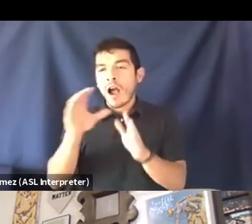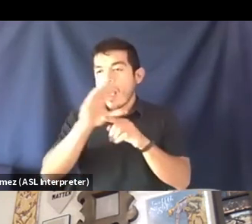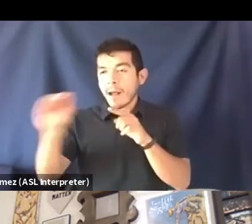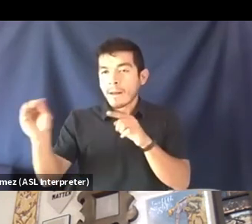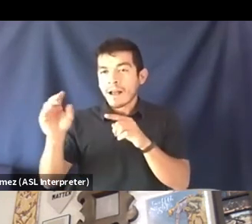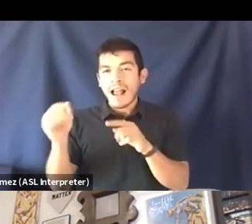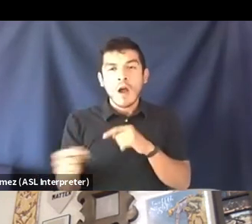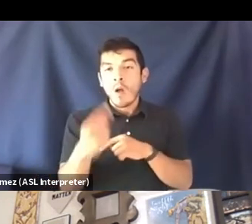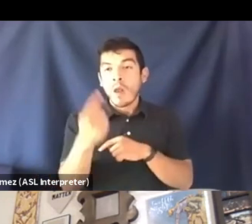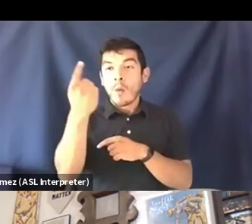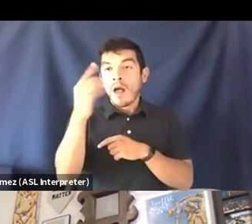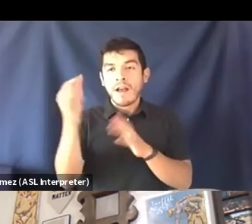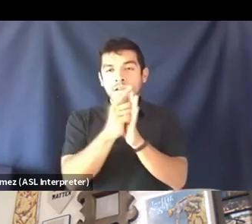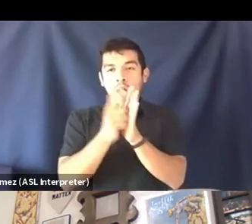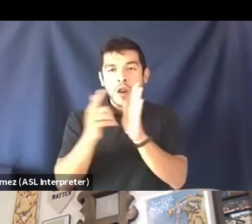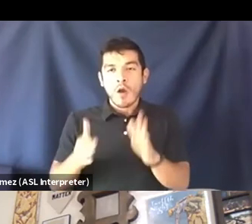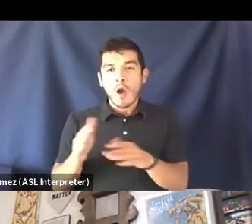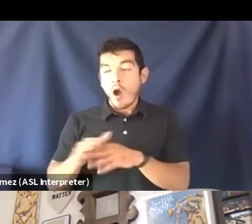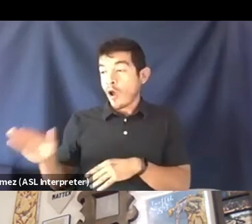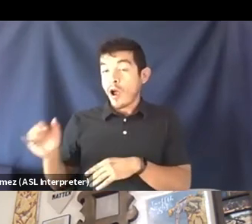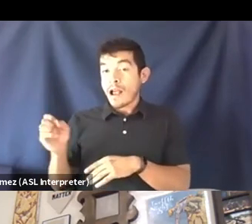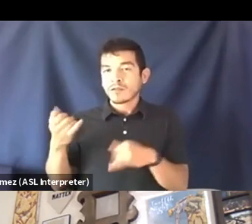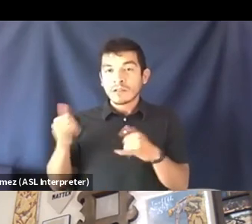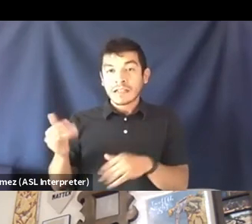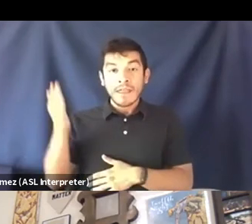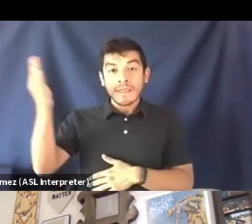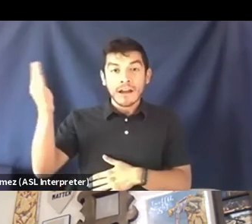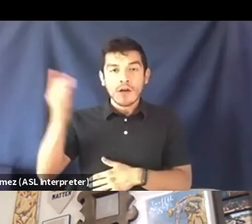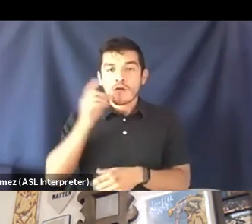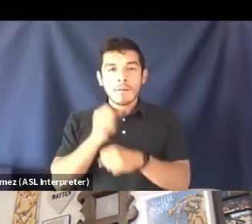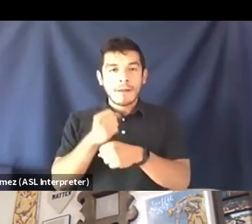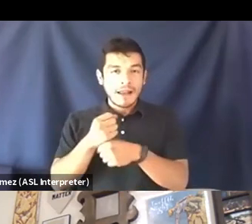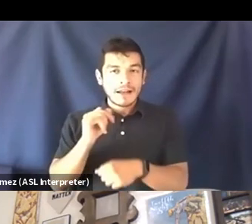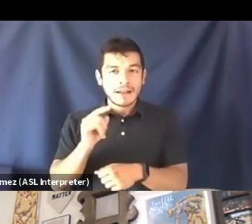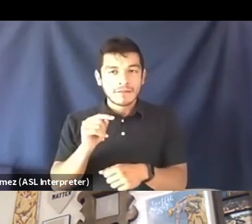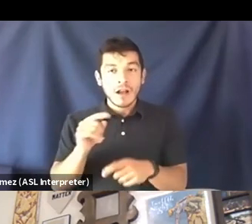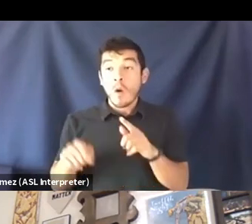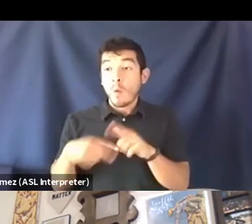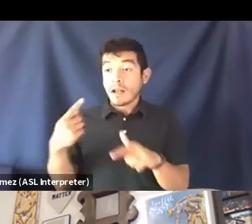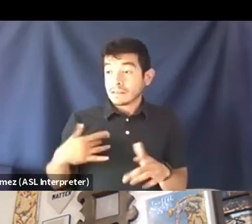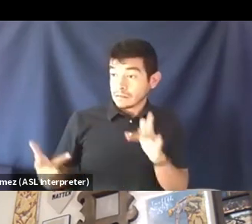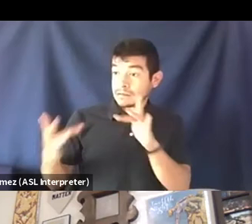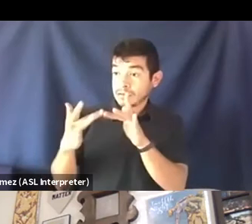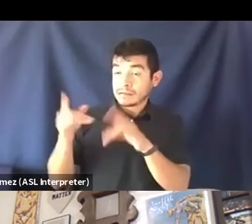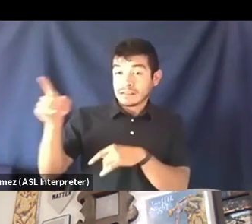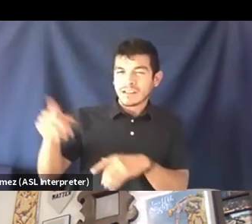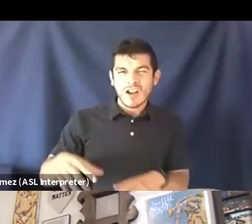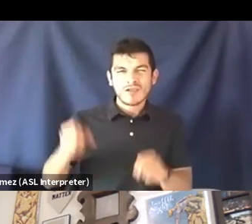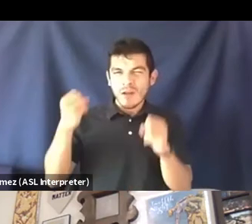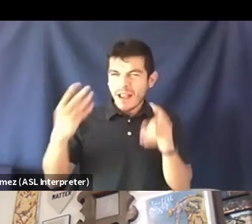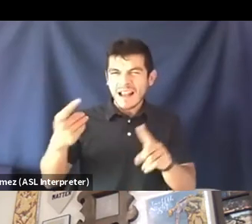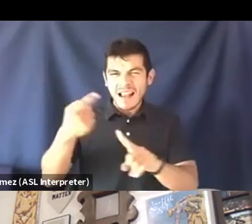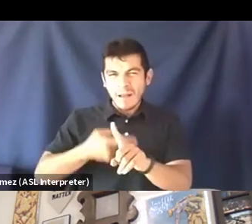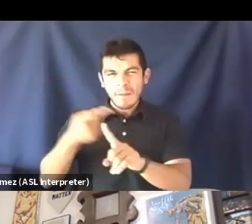one of the attorneys on her case actually was still there who had made the merge. And once we got in touch with him, it took months to actually